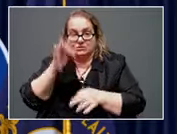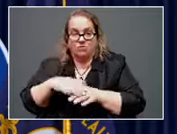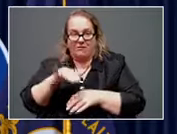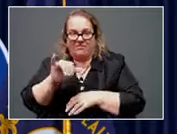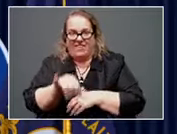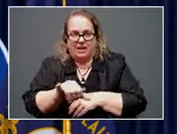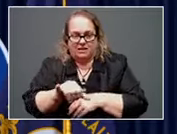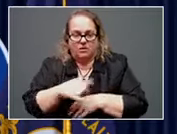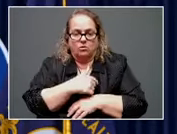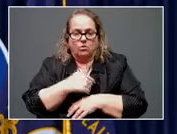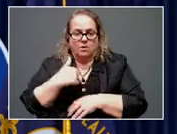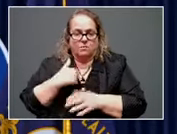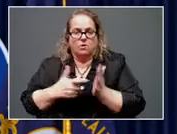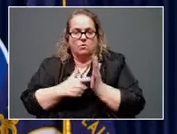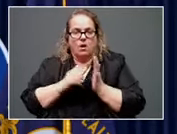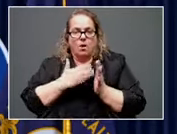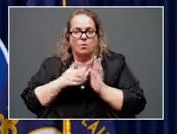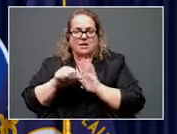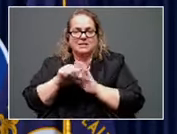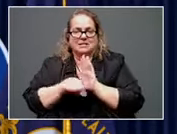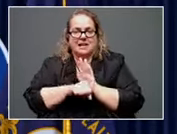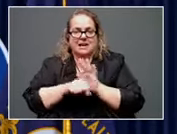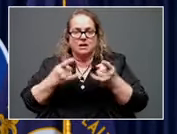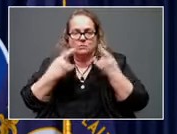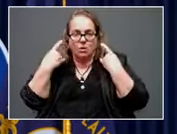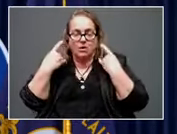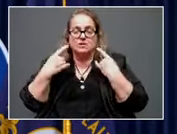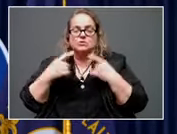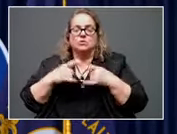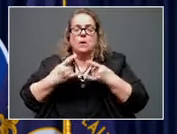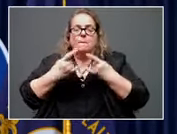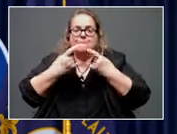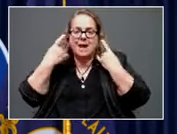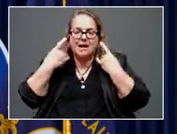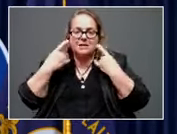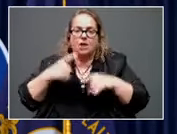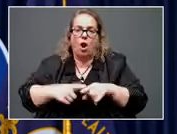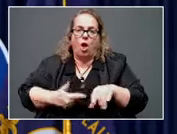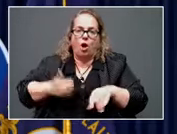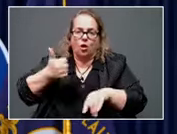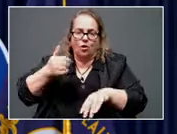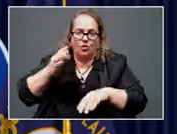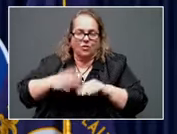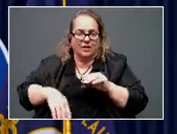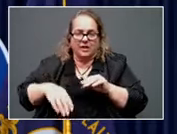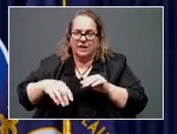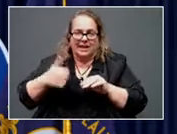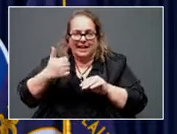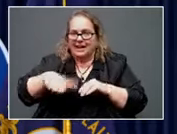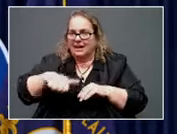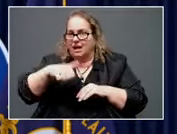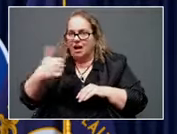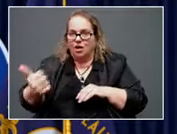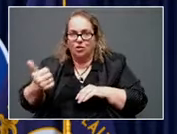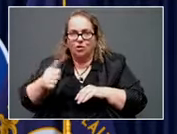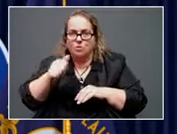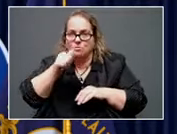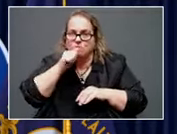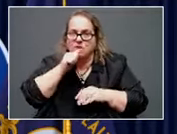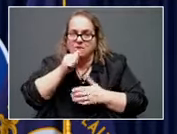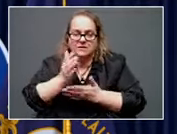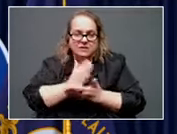requiring our state employees to mask longer than just about certainly any other private sector